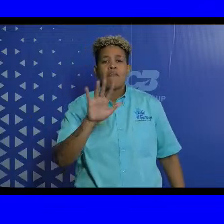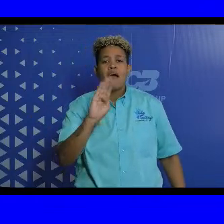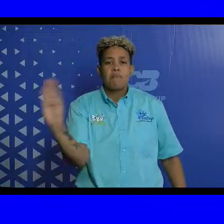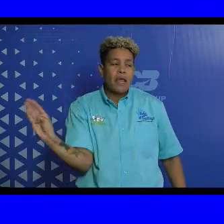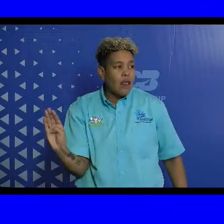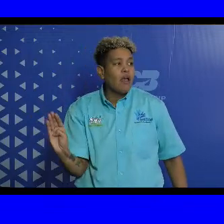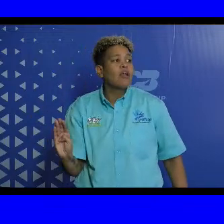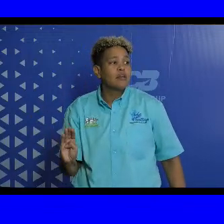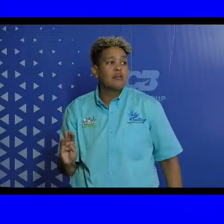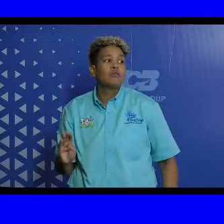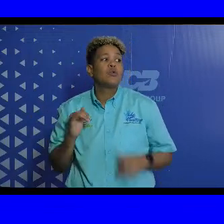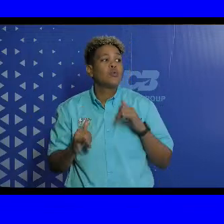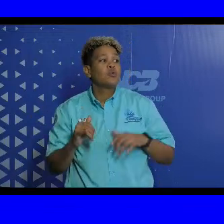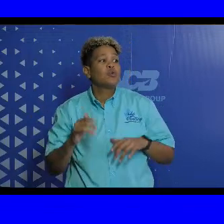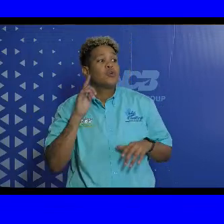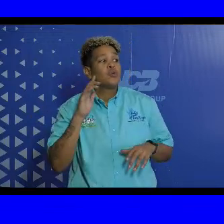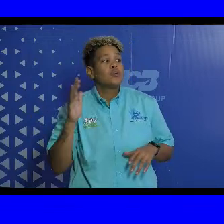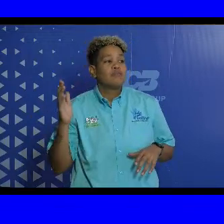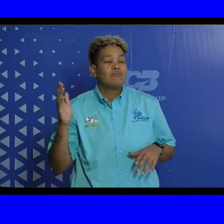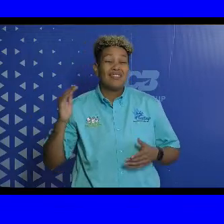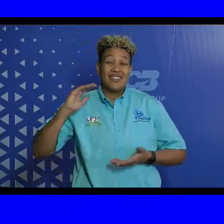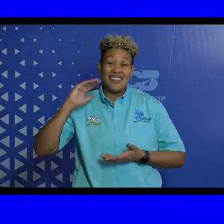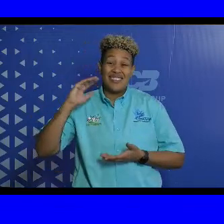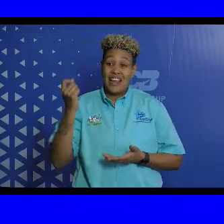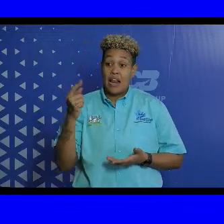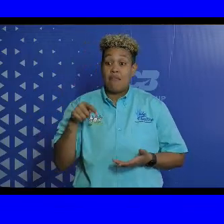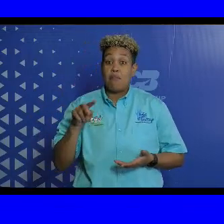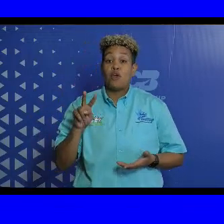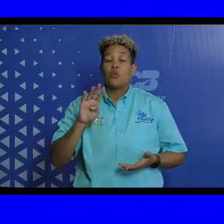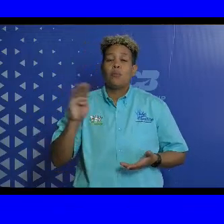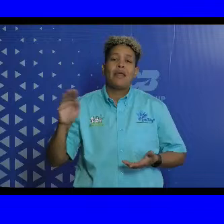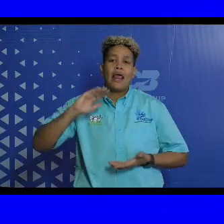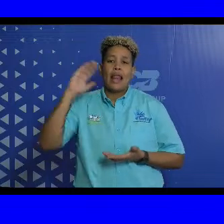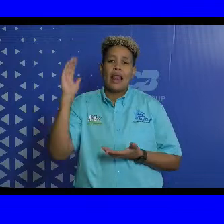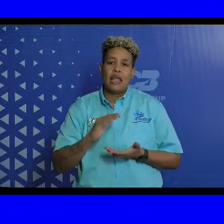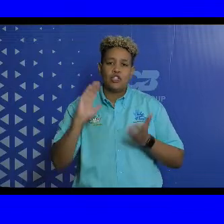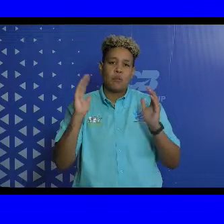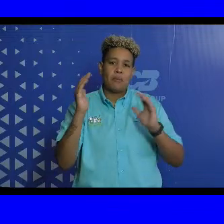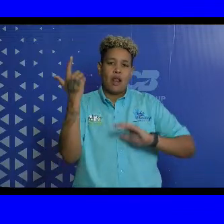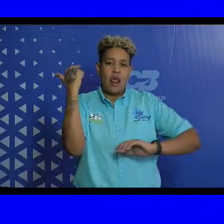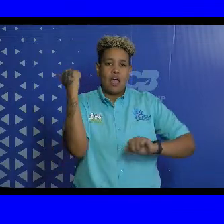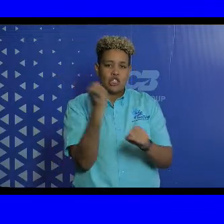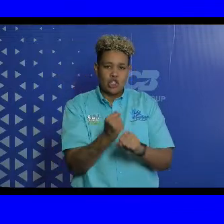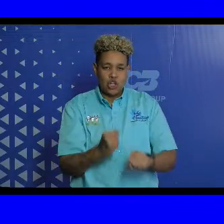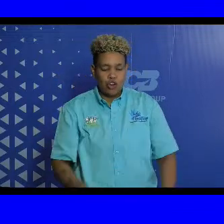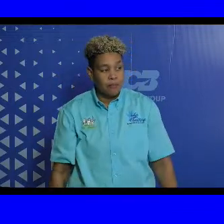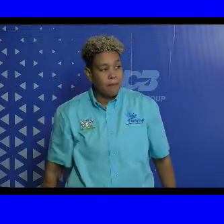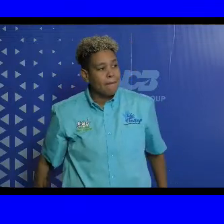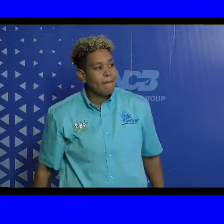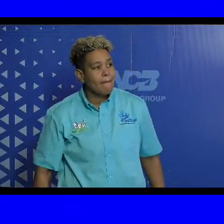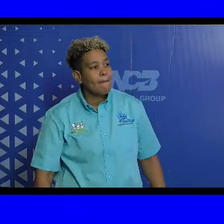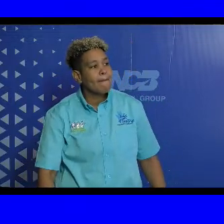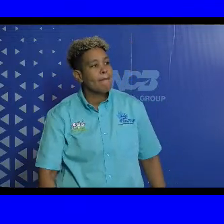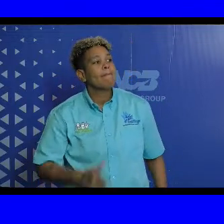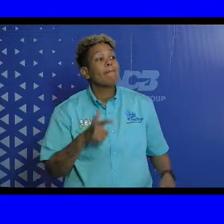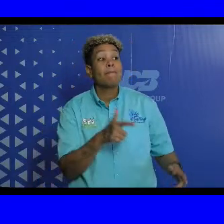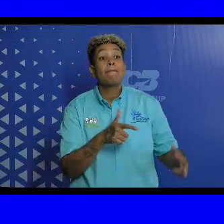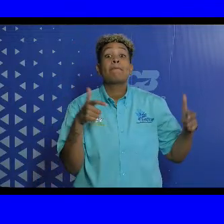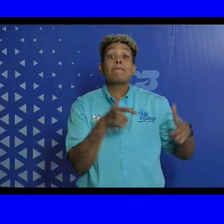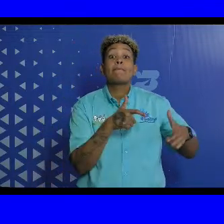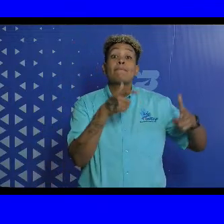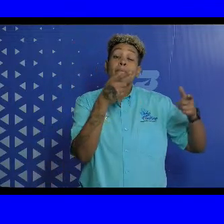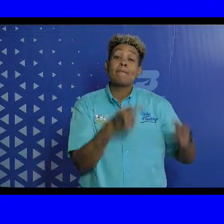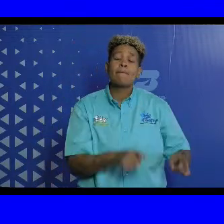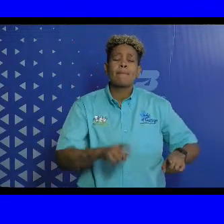21.5 billion, which was 11.2 billion lower compared to last year.